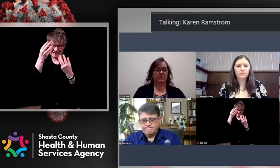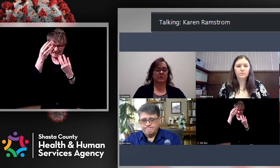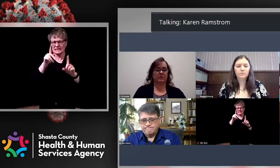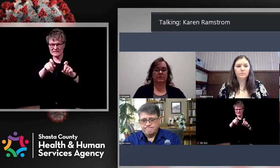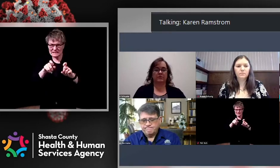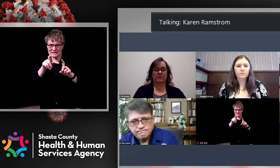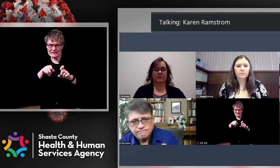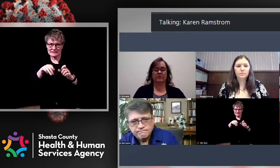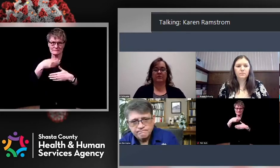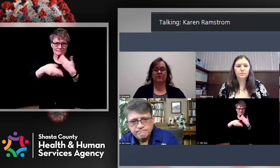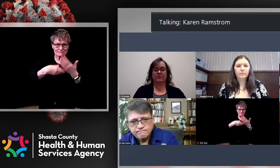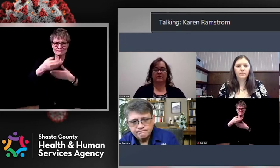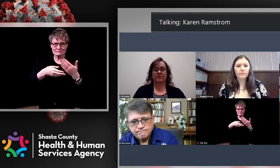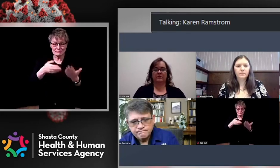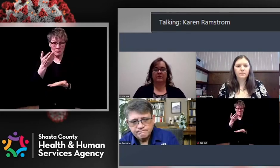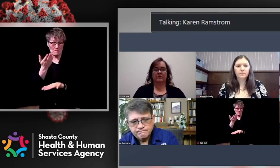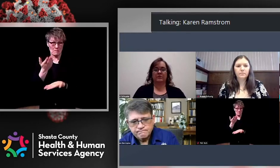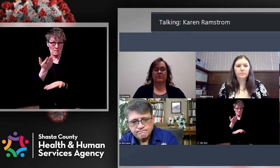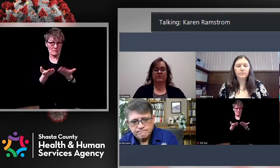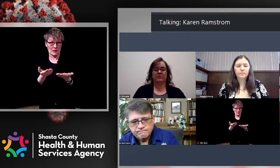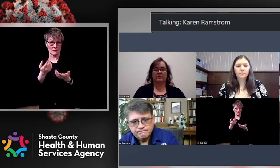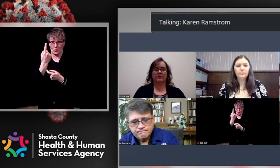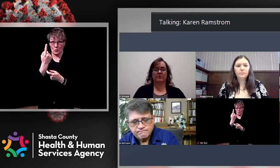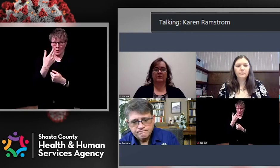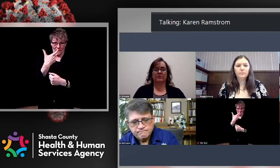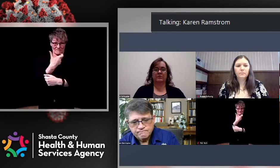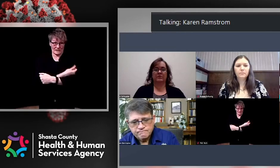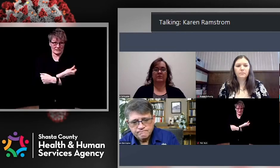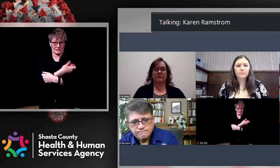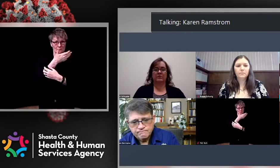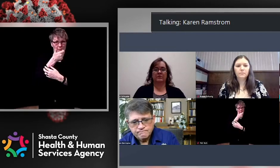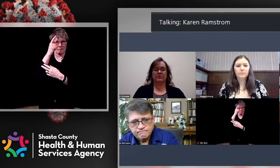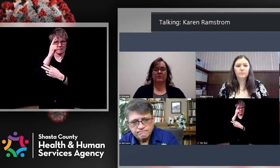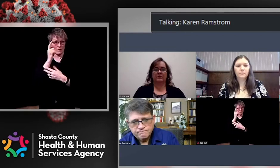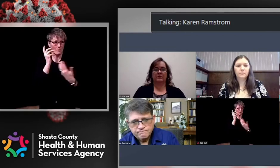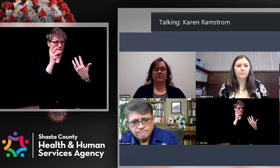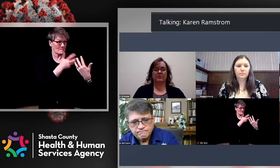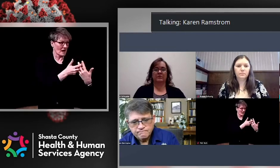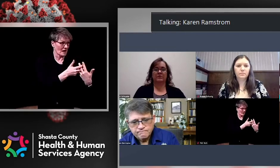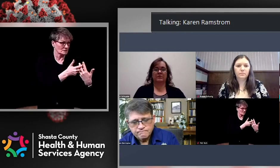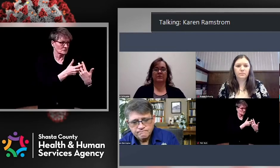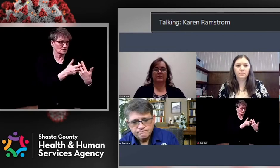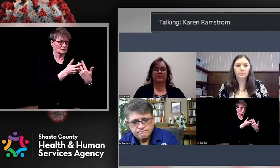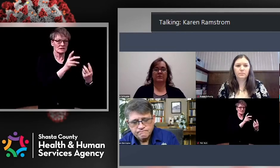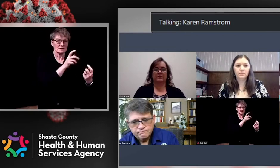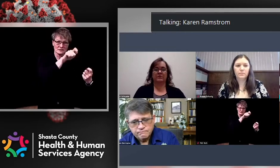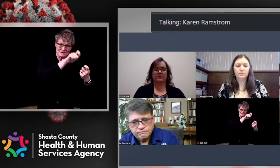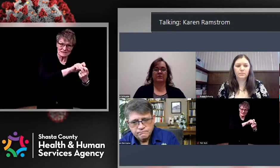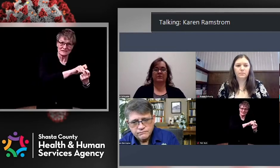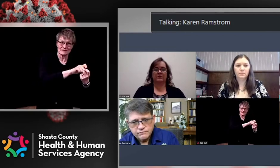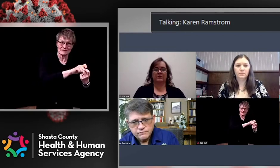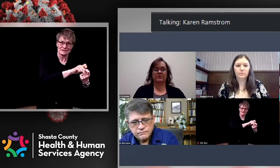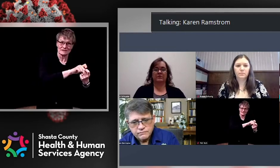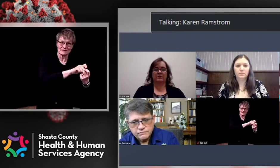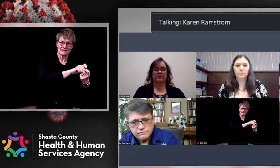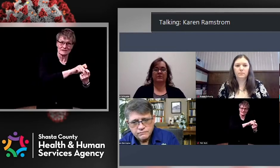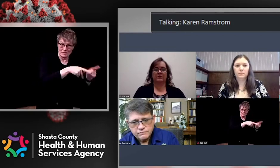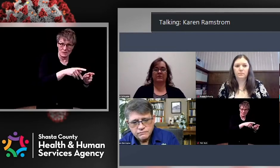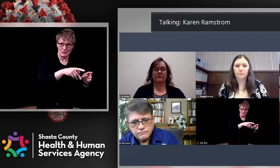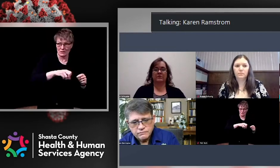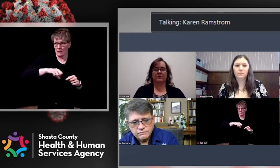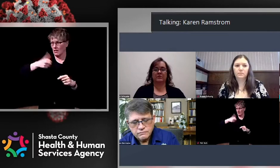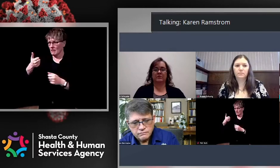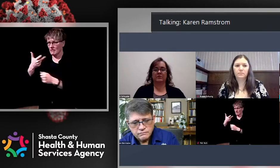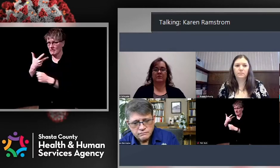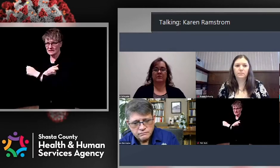it performs better in certain populations than others. And so, the FDA's advisory committee will look at that,